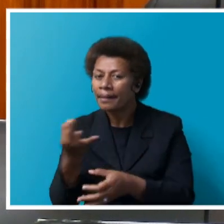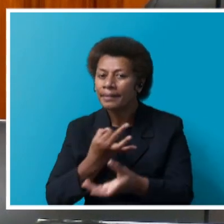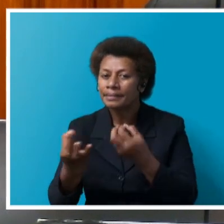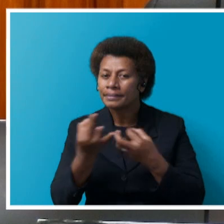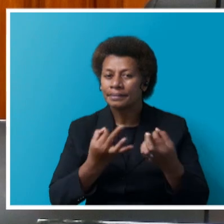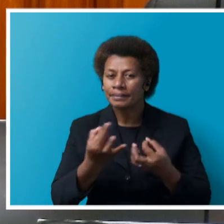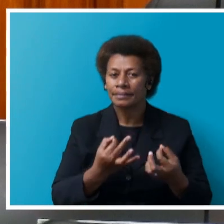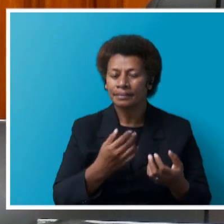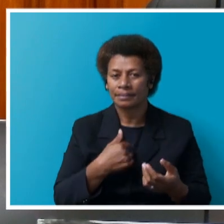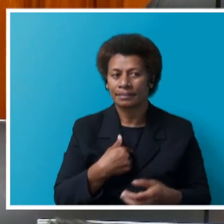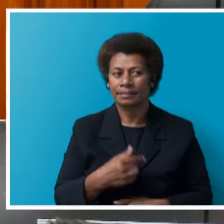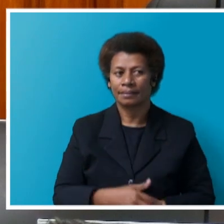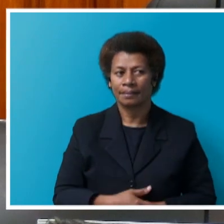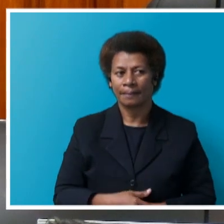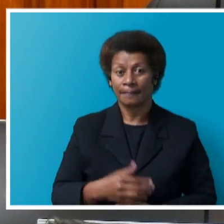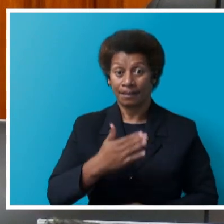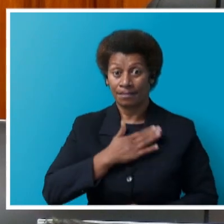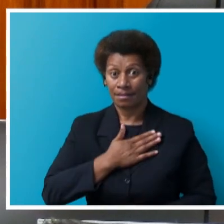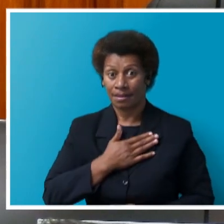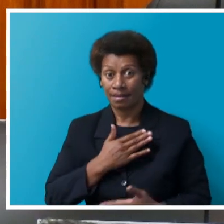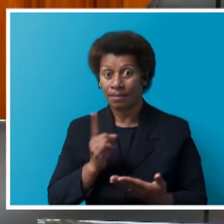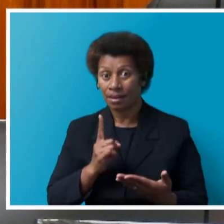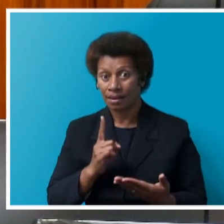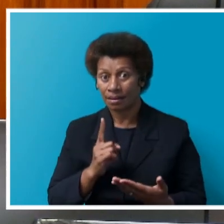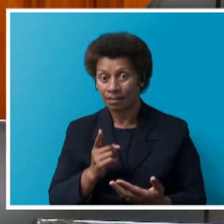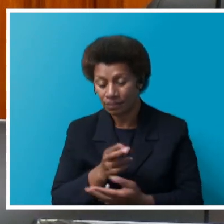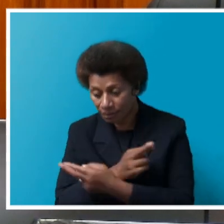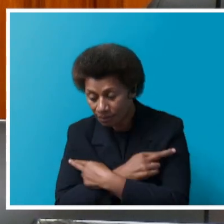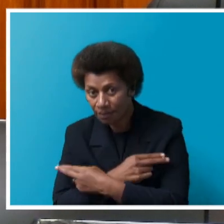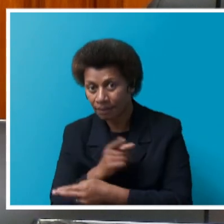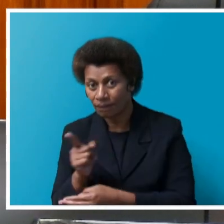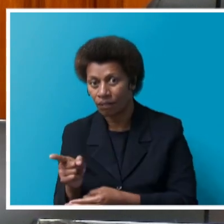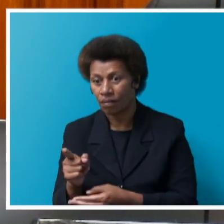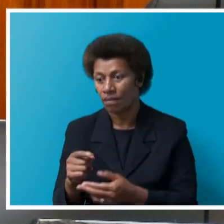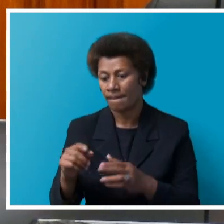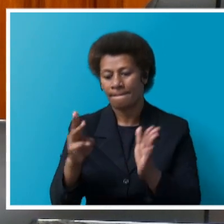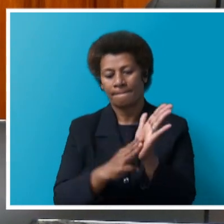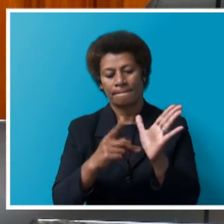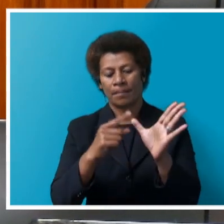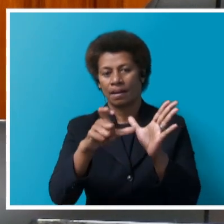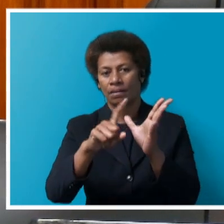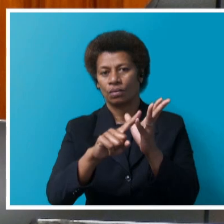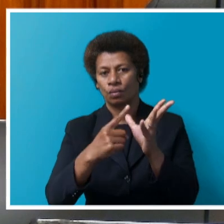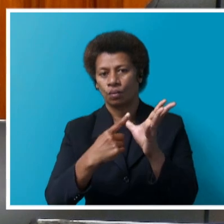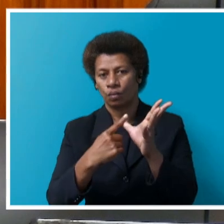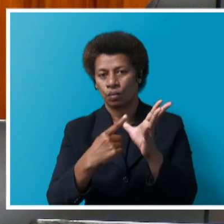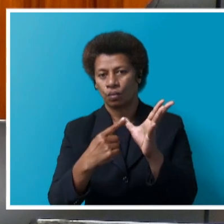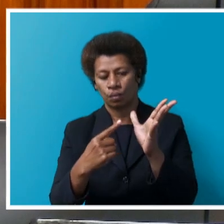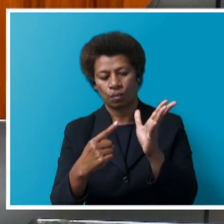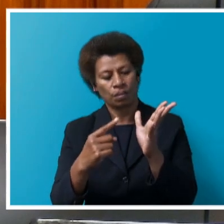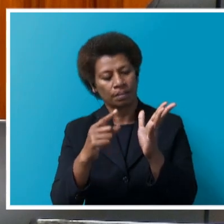My loyalty has been to my voters in the Vanua of Maduaka. If my chief and traditional leaders in the Vanua